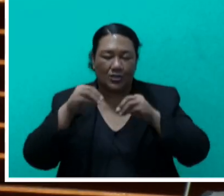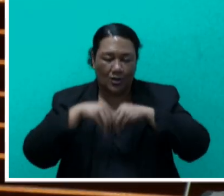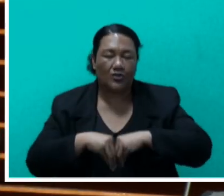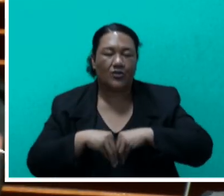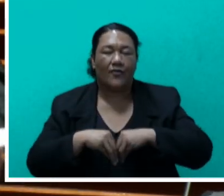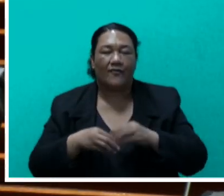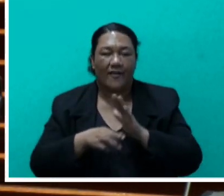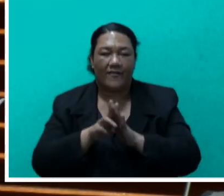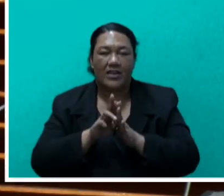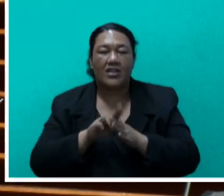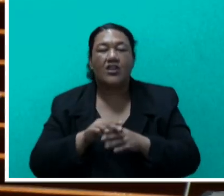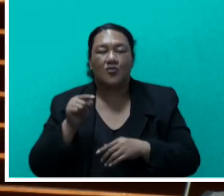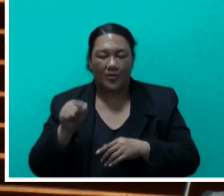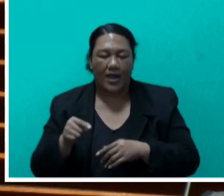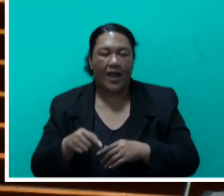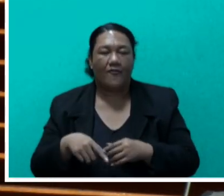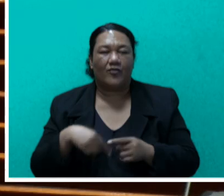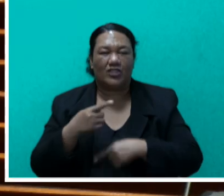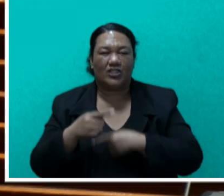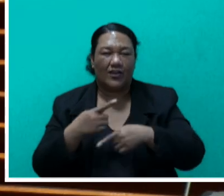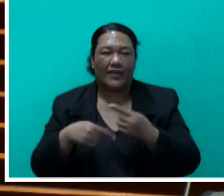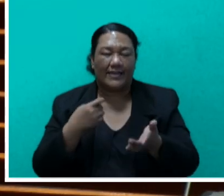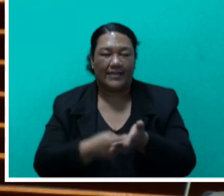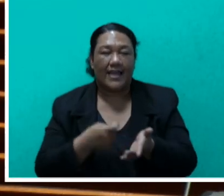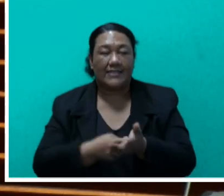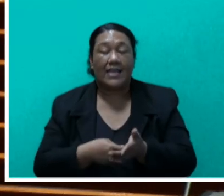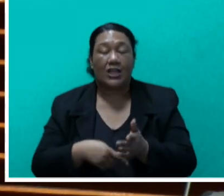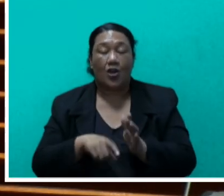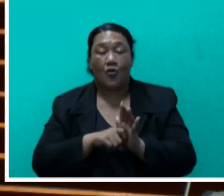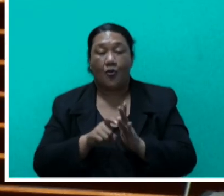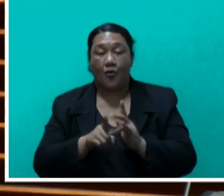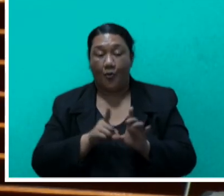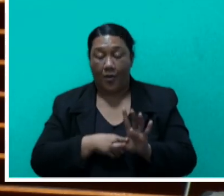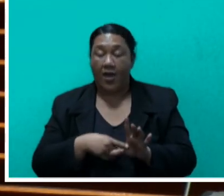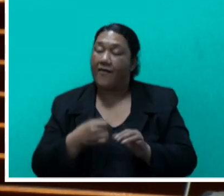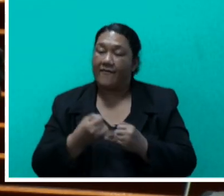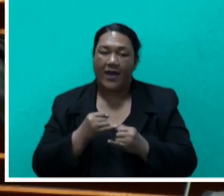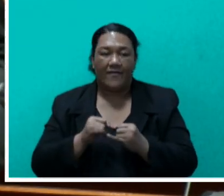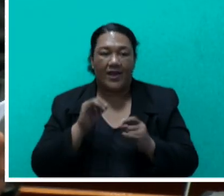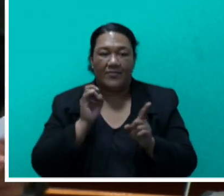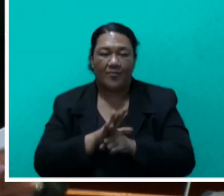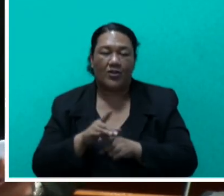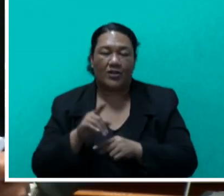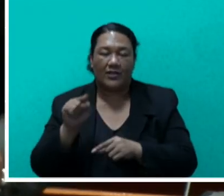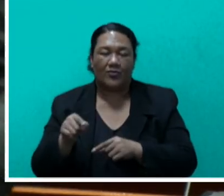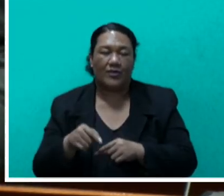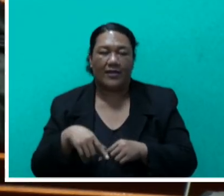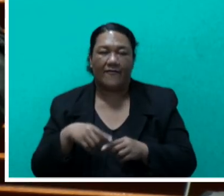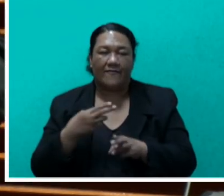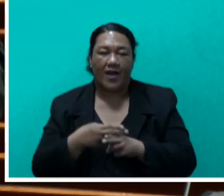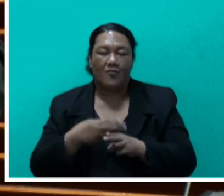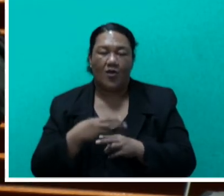tax, which is a multiplier effect of the rural program investment in rural farm roads. Mr. Speaker, sir, all rural